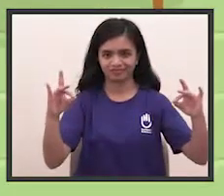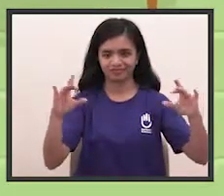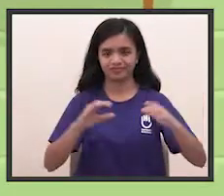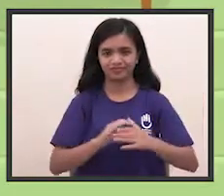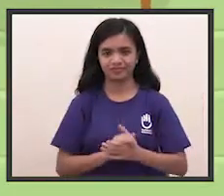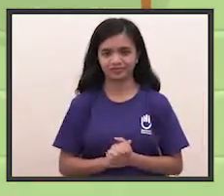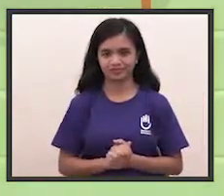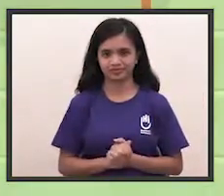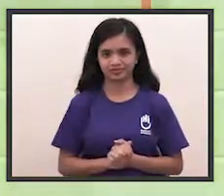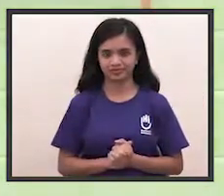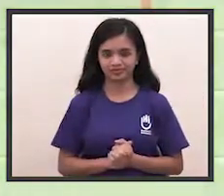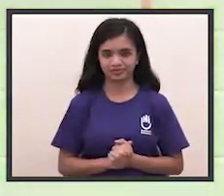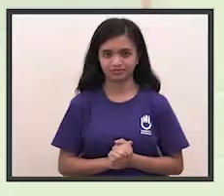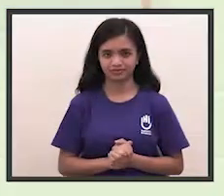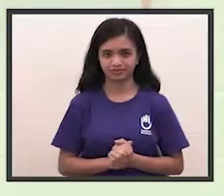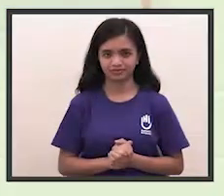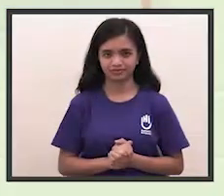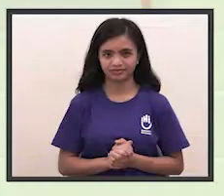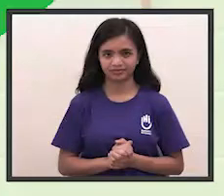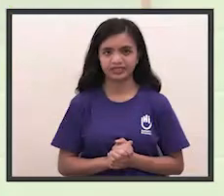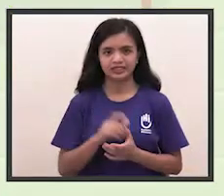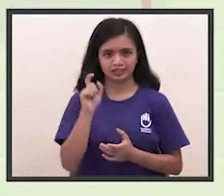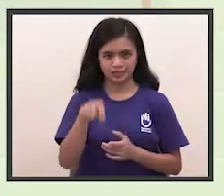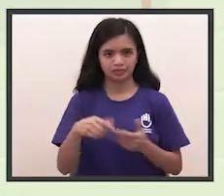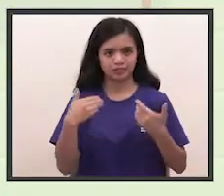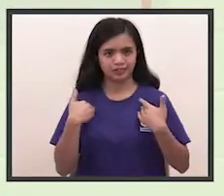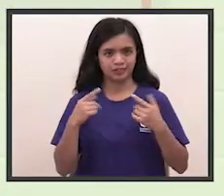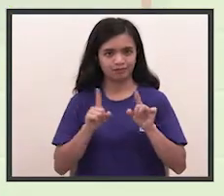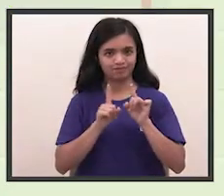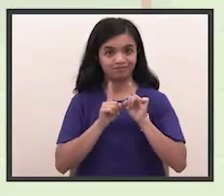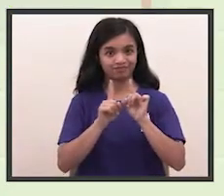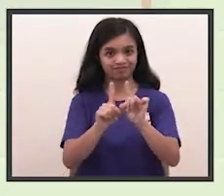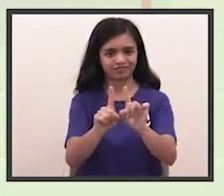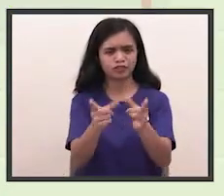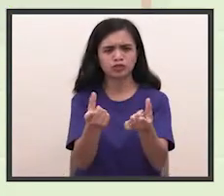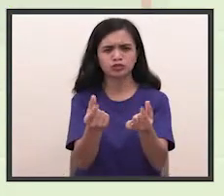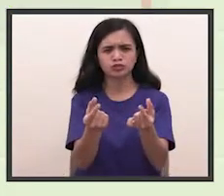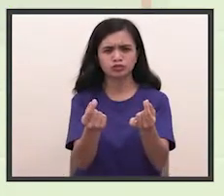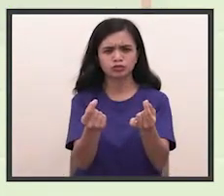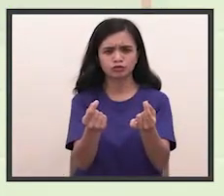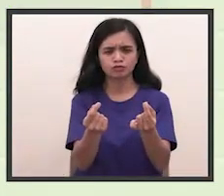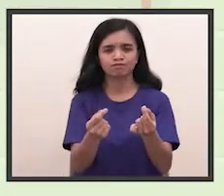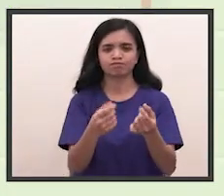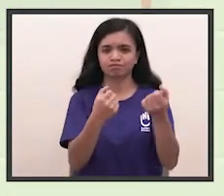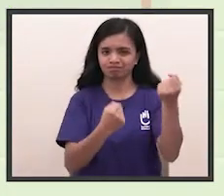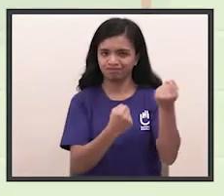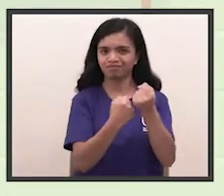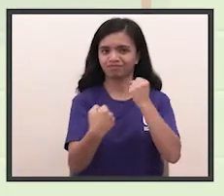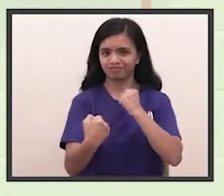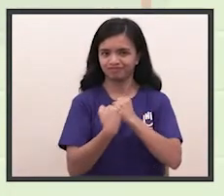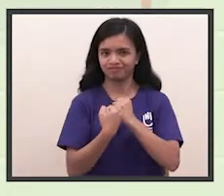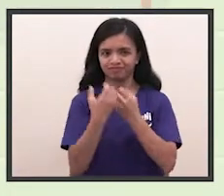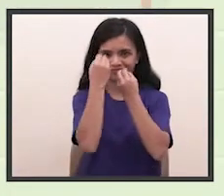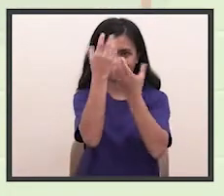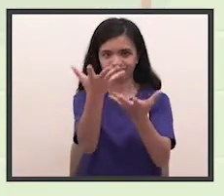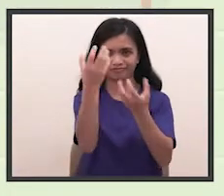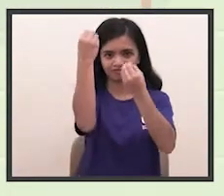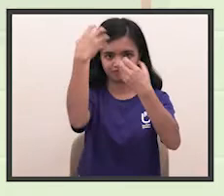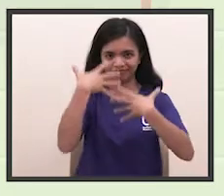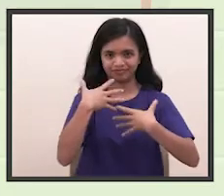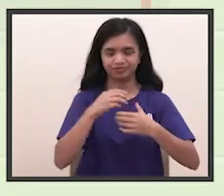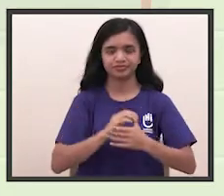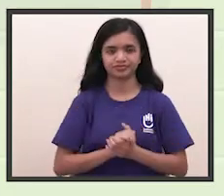intellectual disability. Establish the buddy system to encourage sharing of support and information.